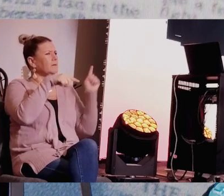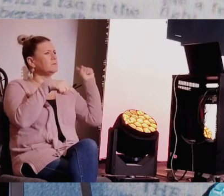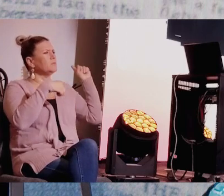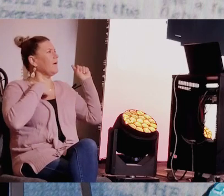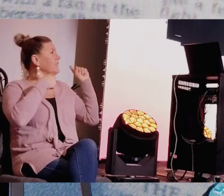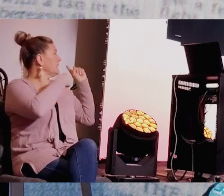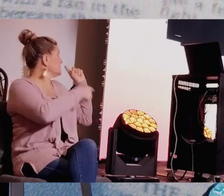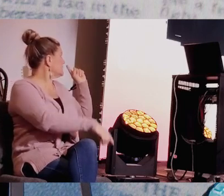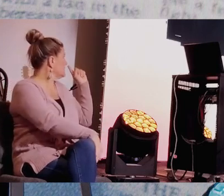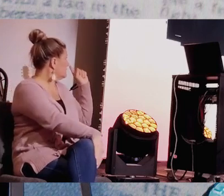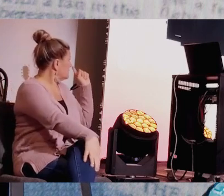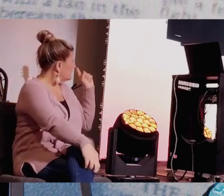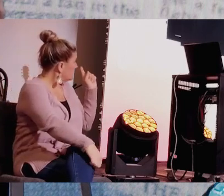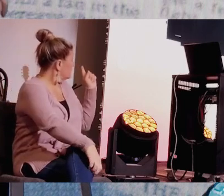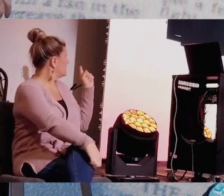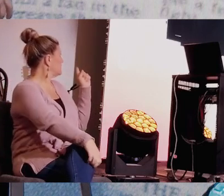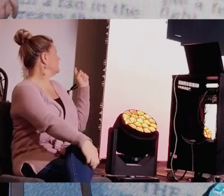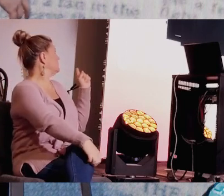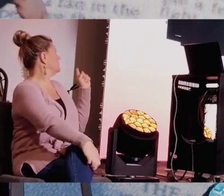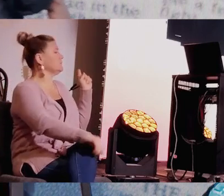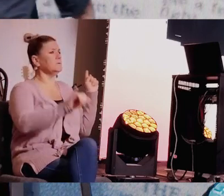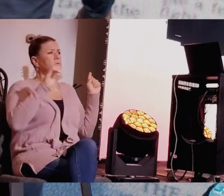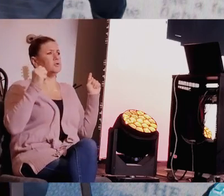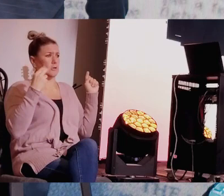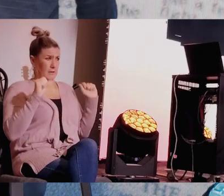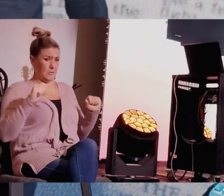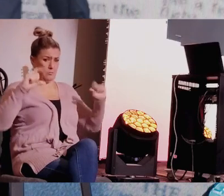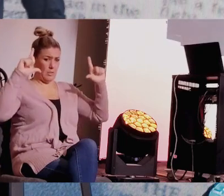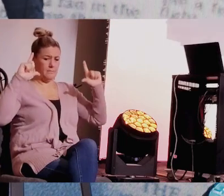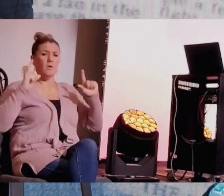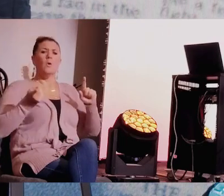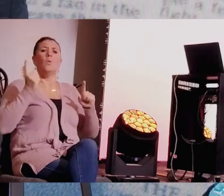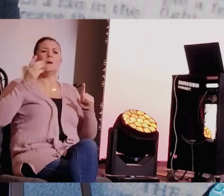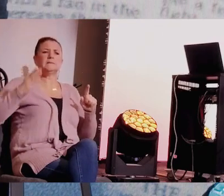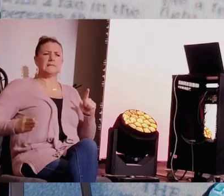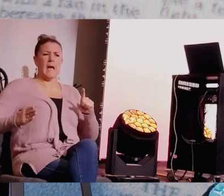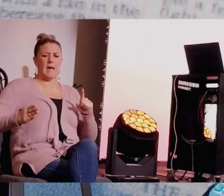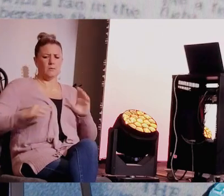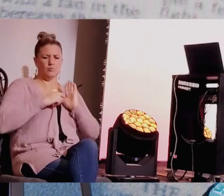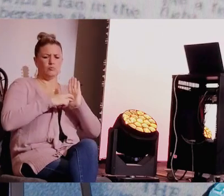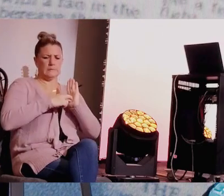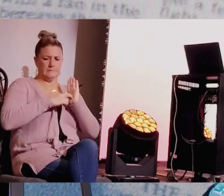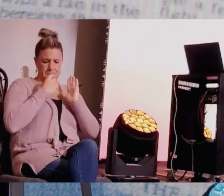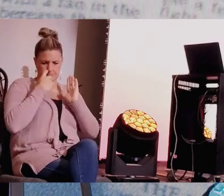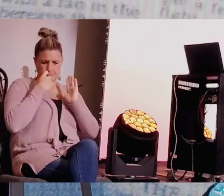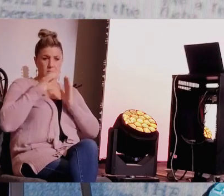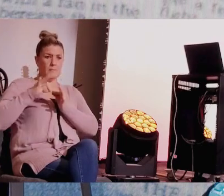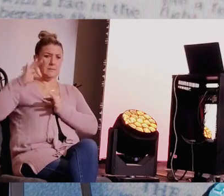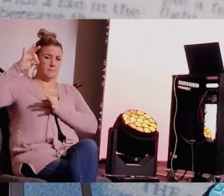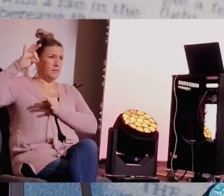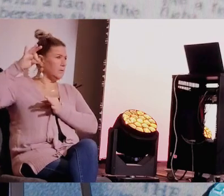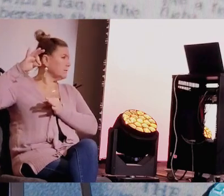for a second. I just want to give him a, I don't know if you can. But anyways, one side I had just kind of representing kind of basically the